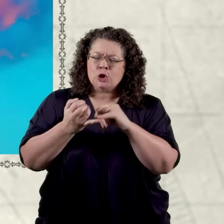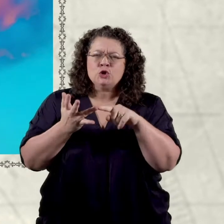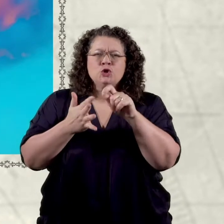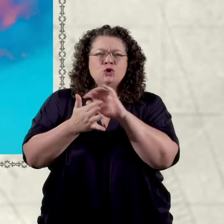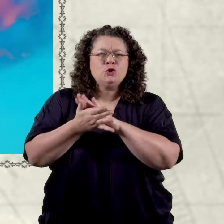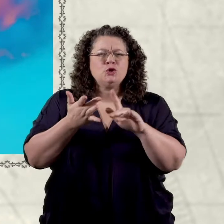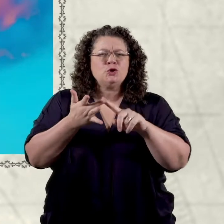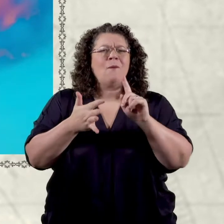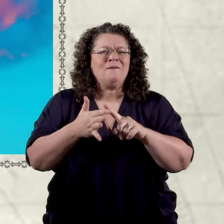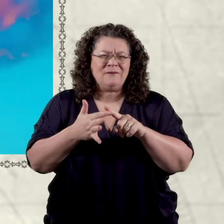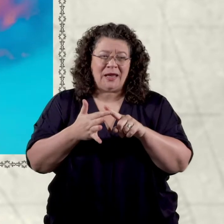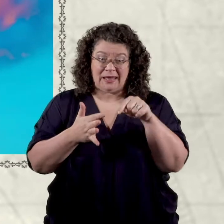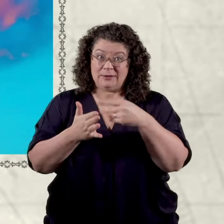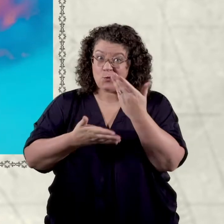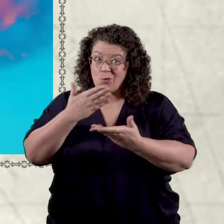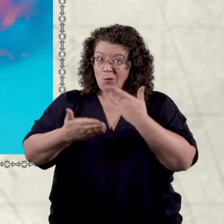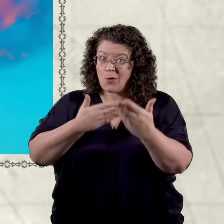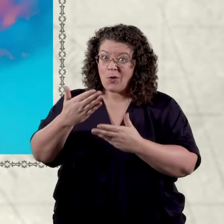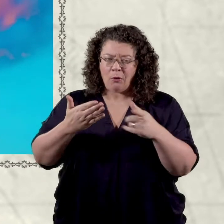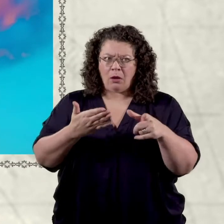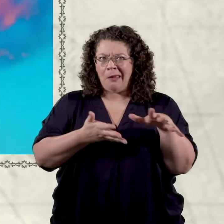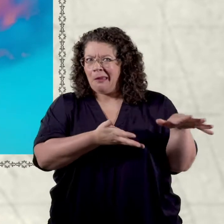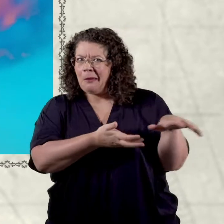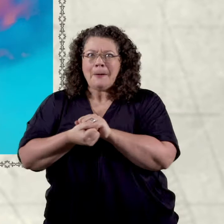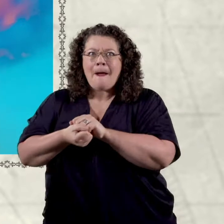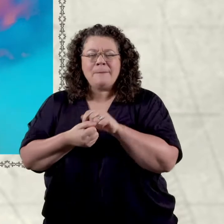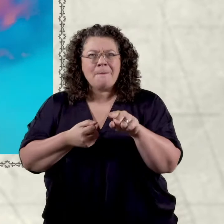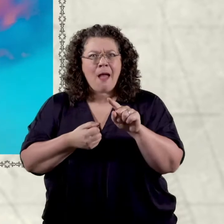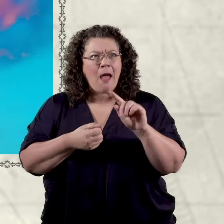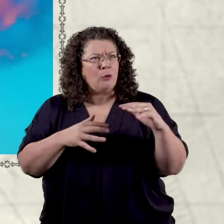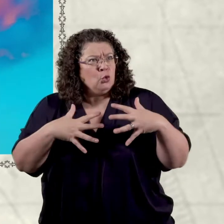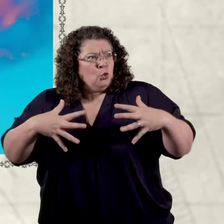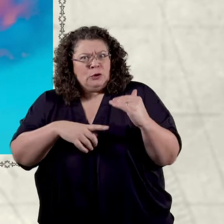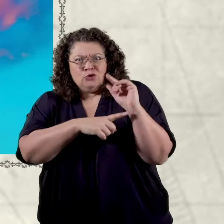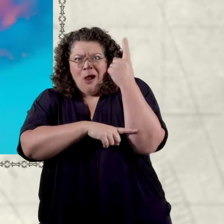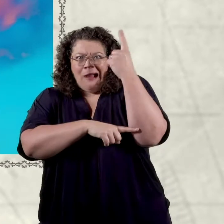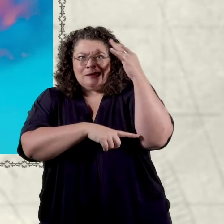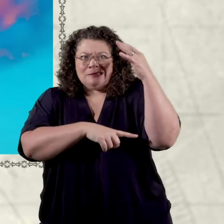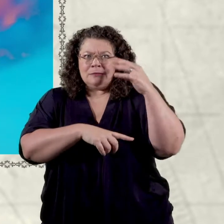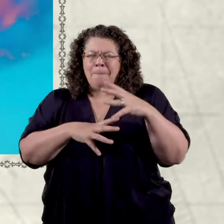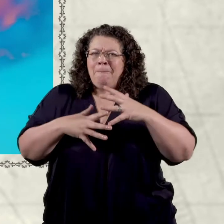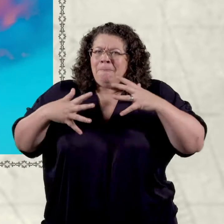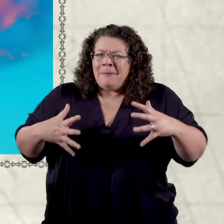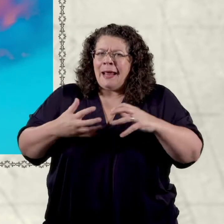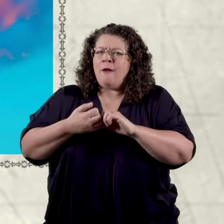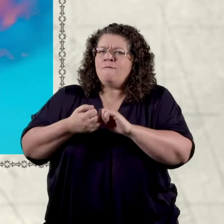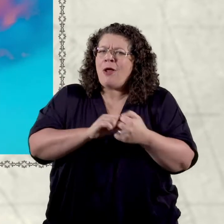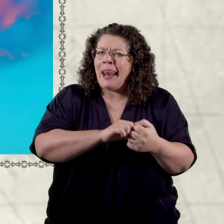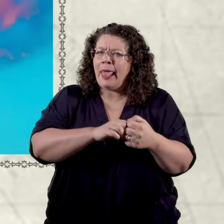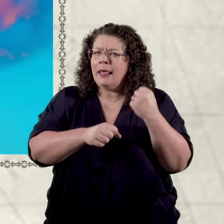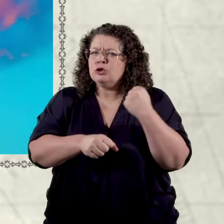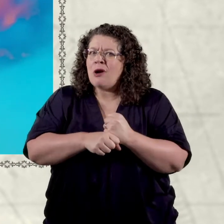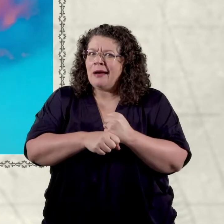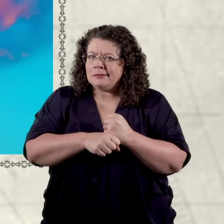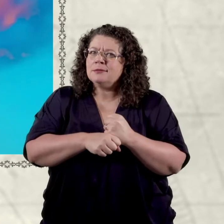story. She gets kidnapped by a giant, but the big, friendly giant. And they battle against the